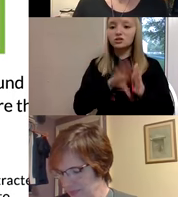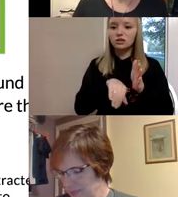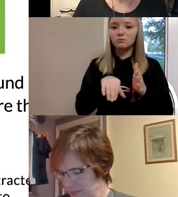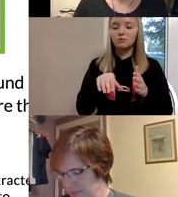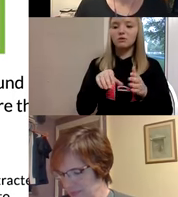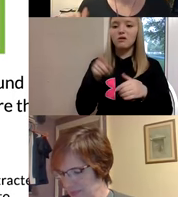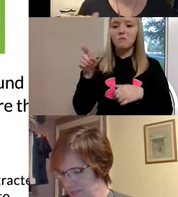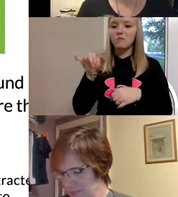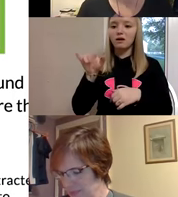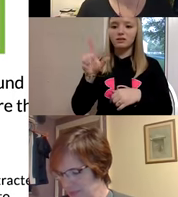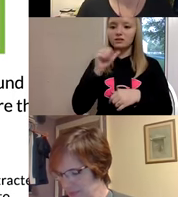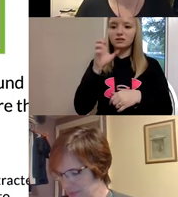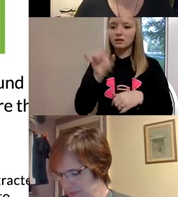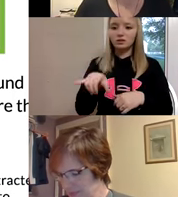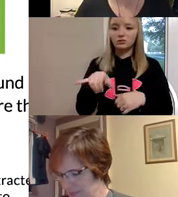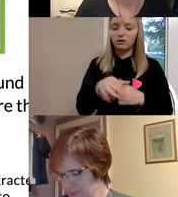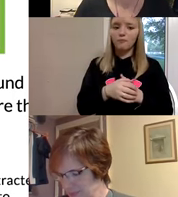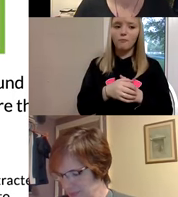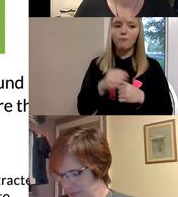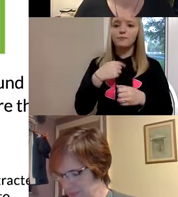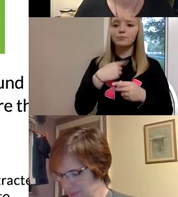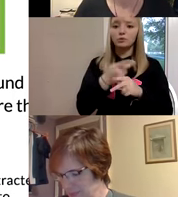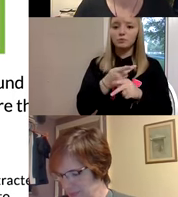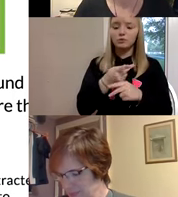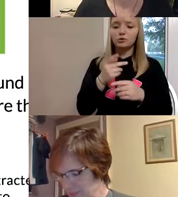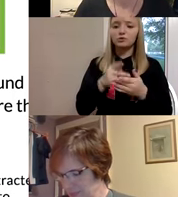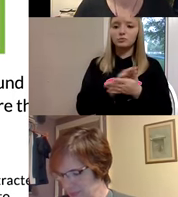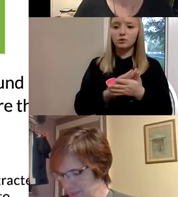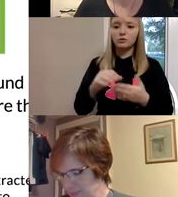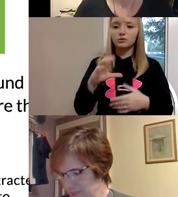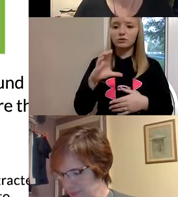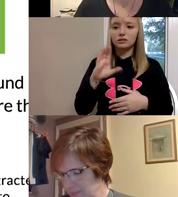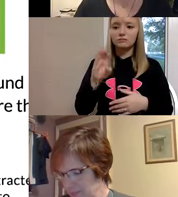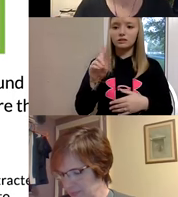So we produce a pure CBD isolate that is